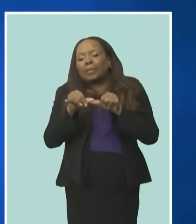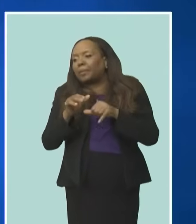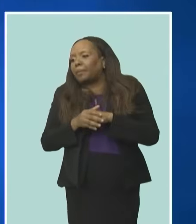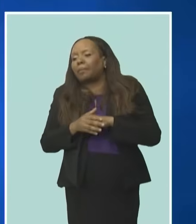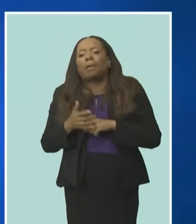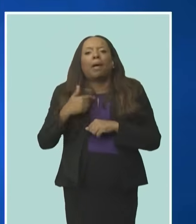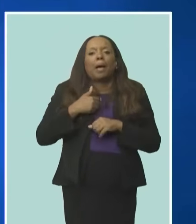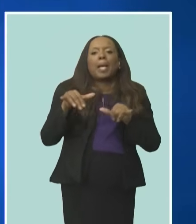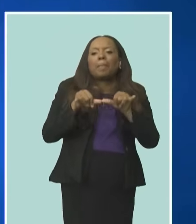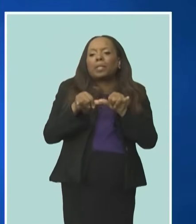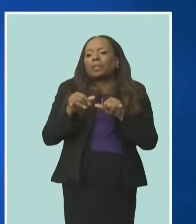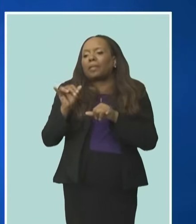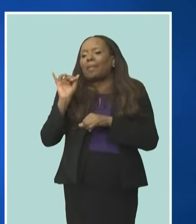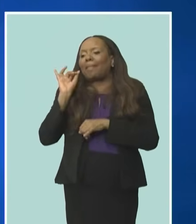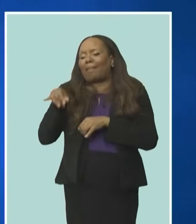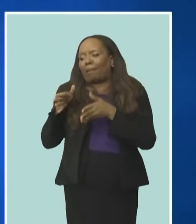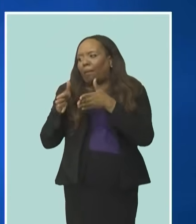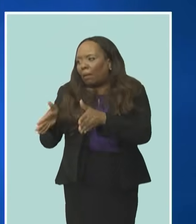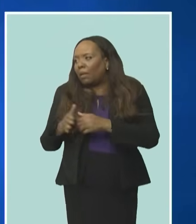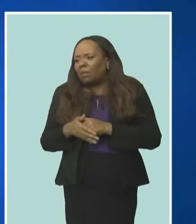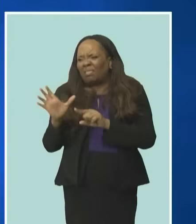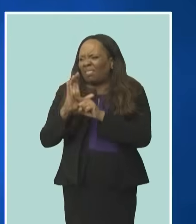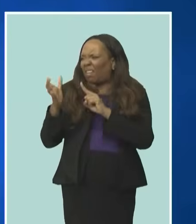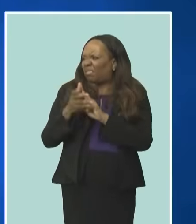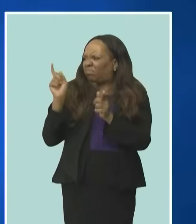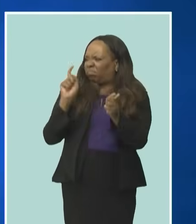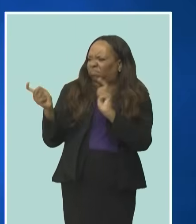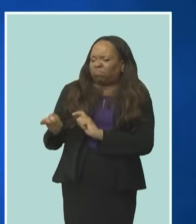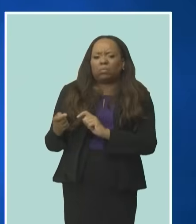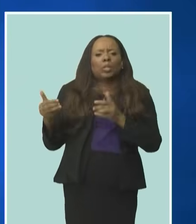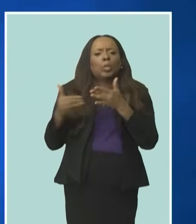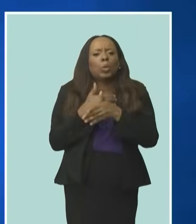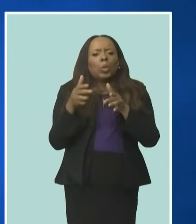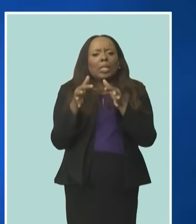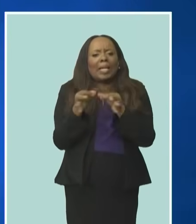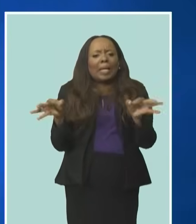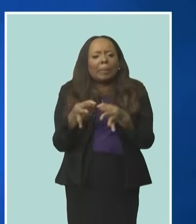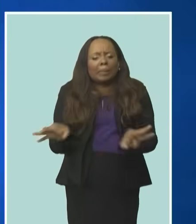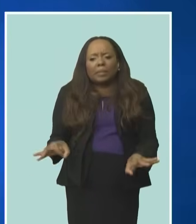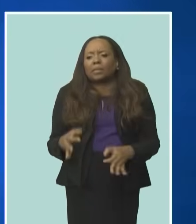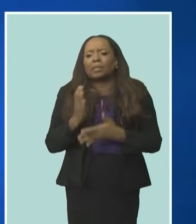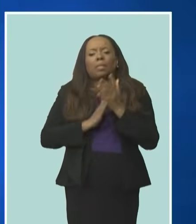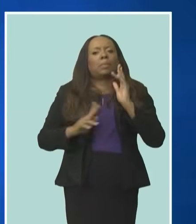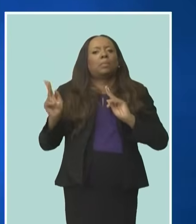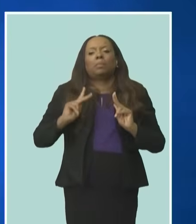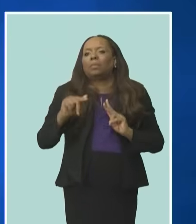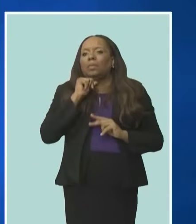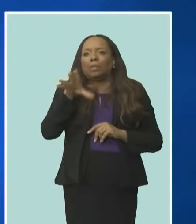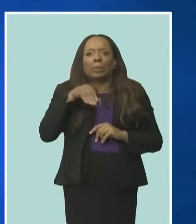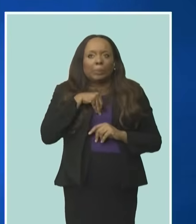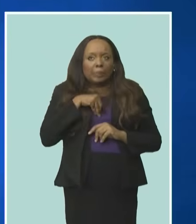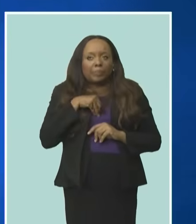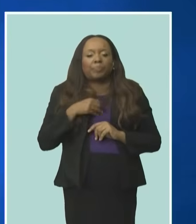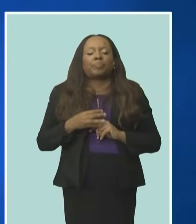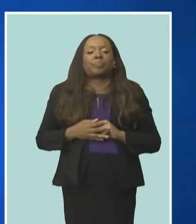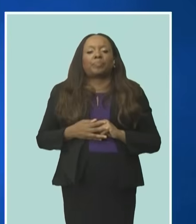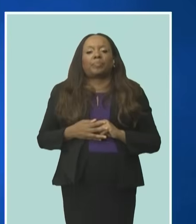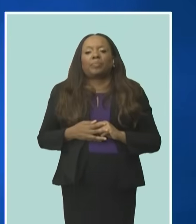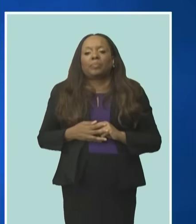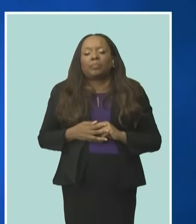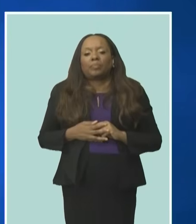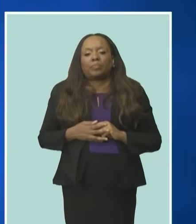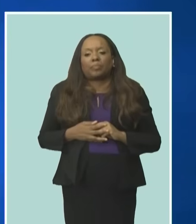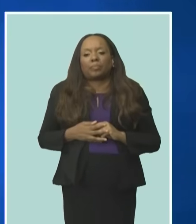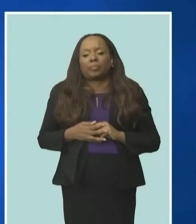things in certain ways. And so the cultural shift of using new language will come with some resistance. That's the nature of it. And the reality is, how